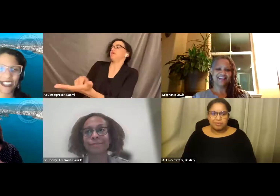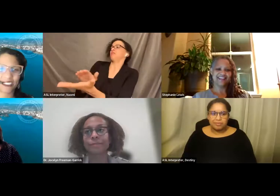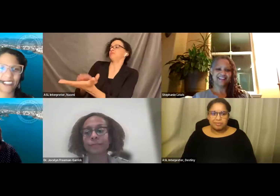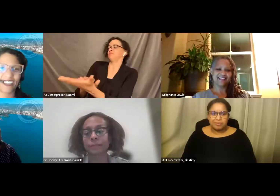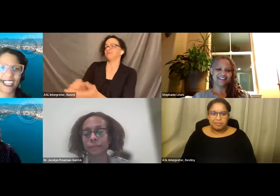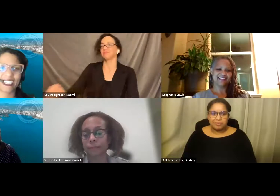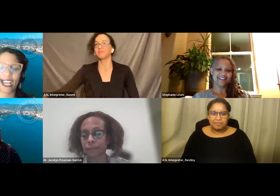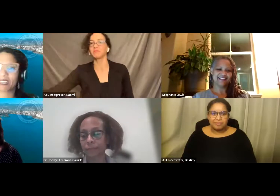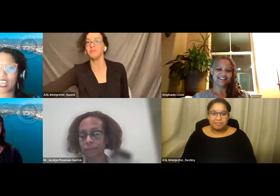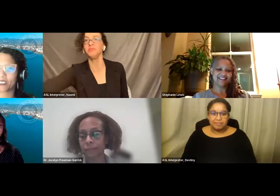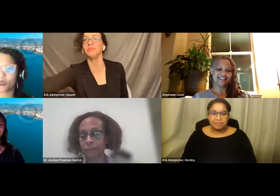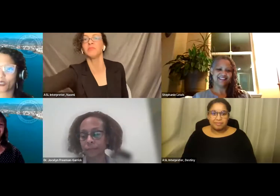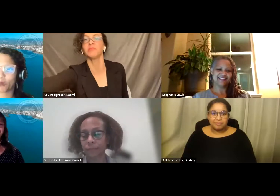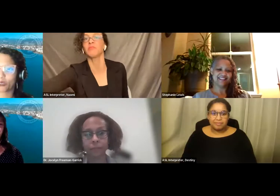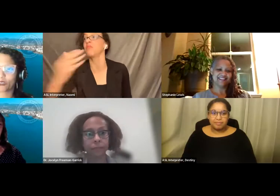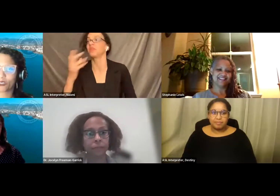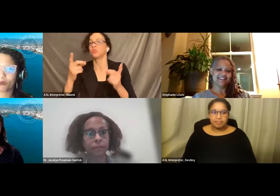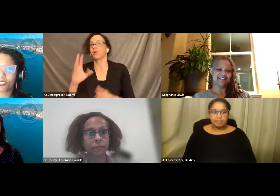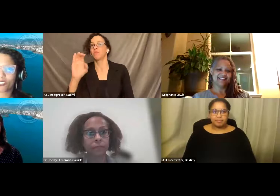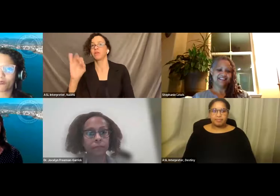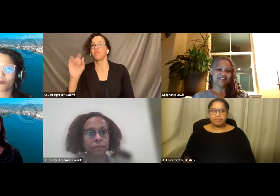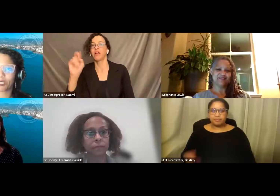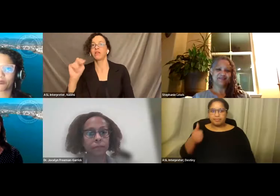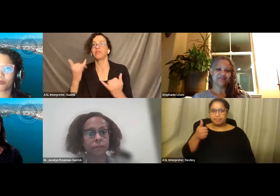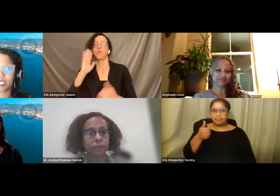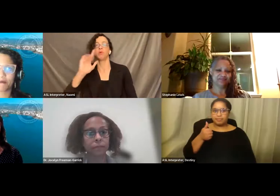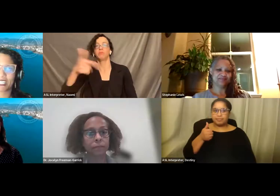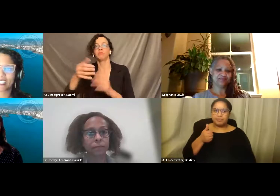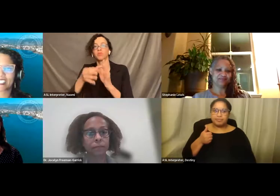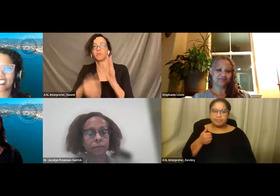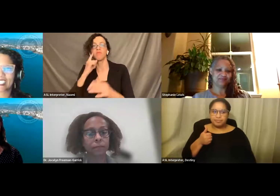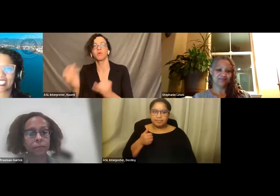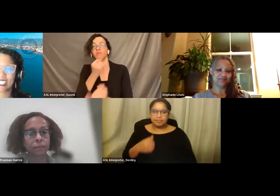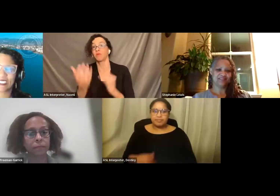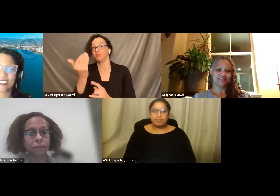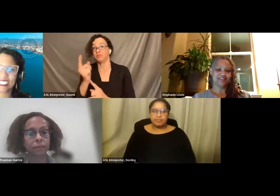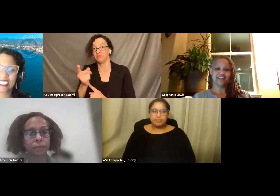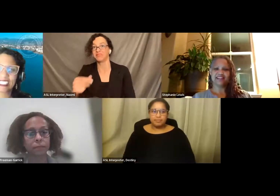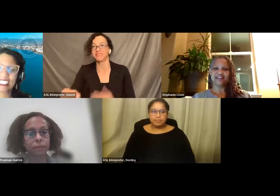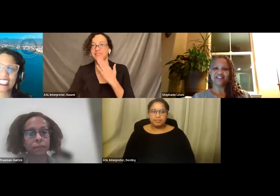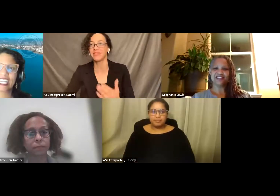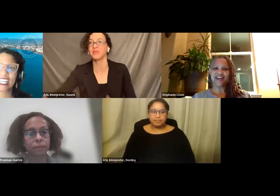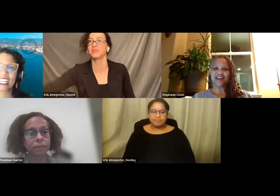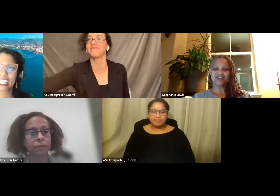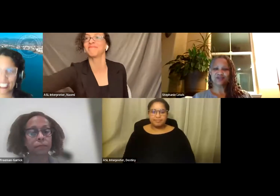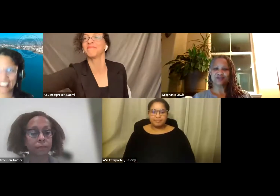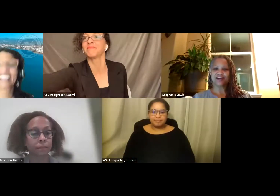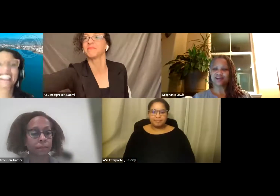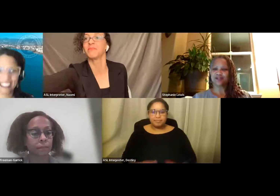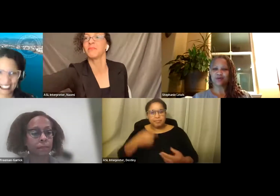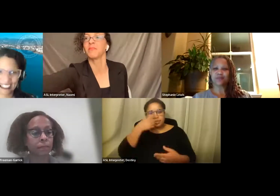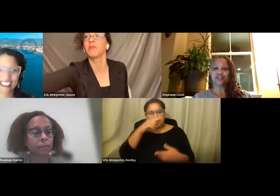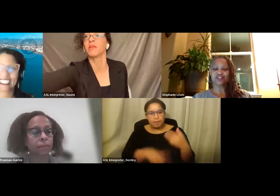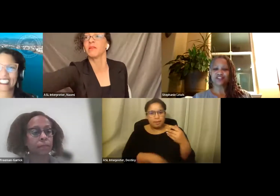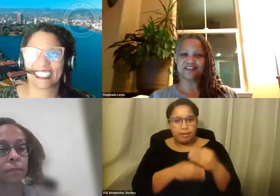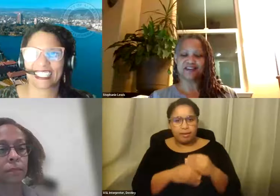You, Director McFadden. I'm going to ask our interpreters to switch for the final 15 minutes. Thank you. Can I just add to